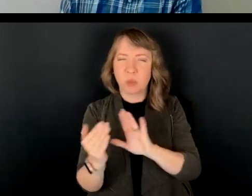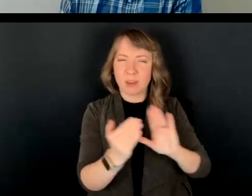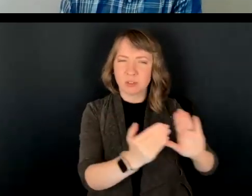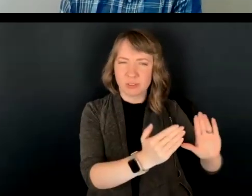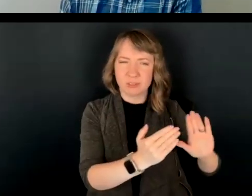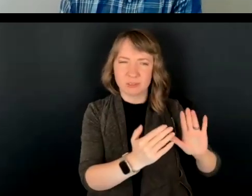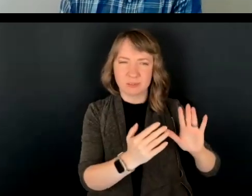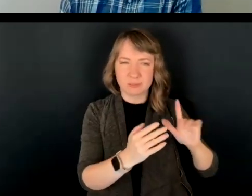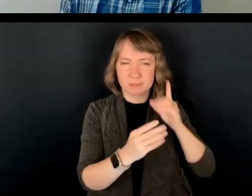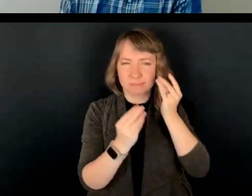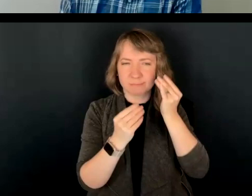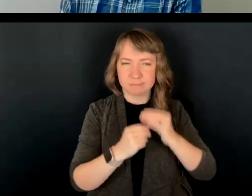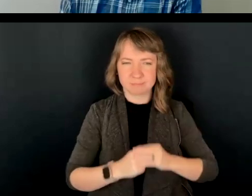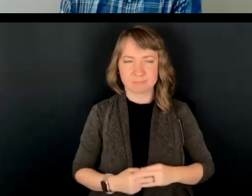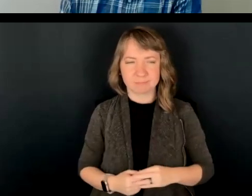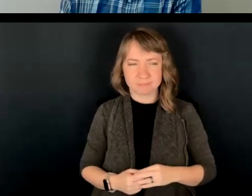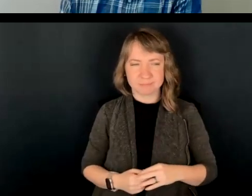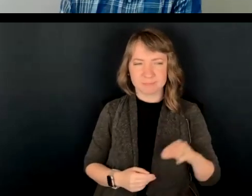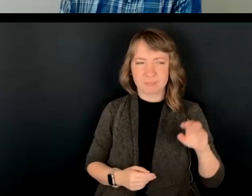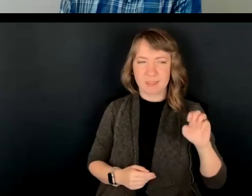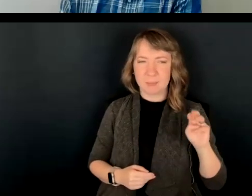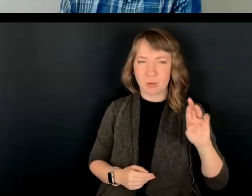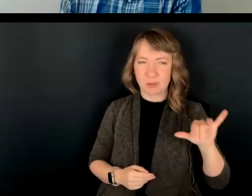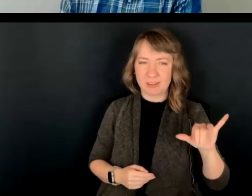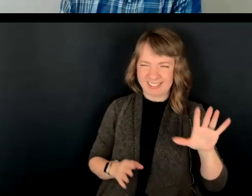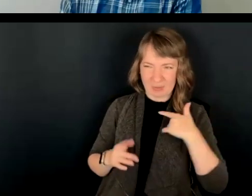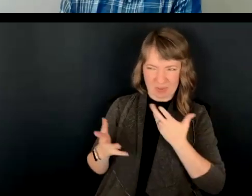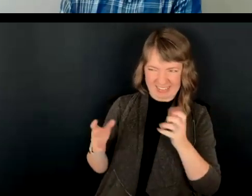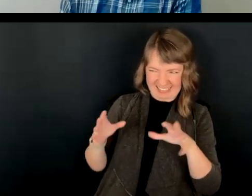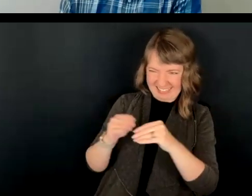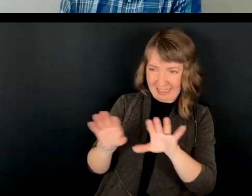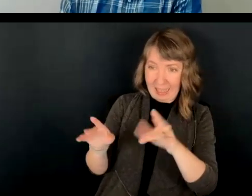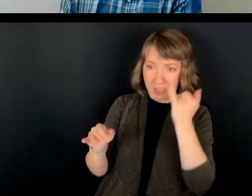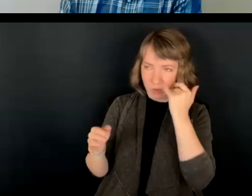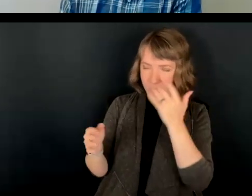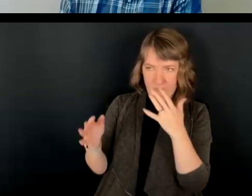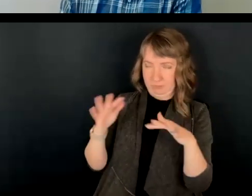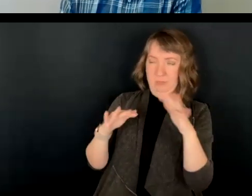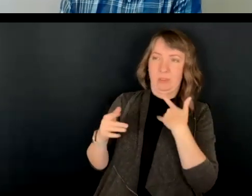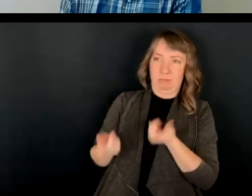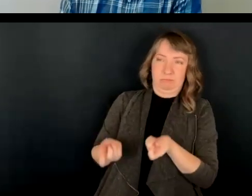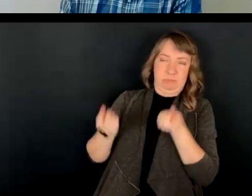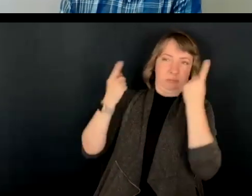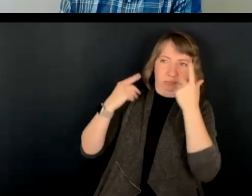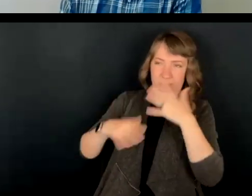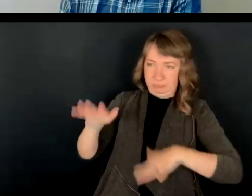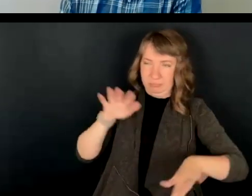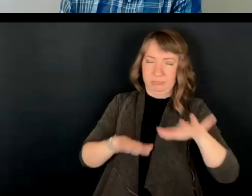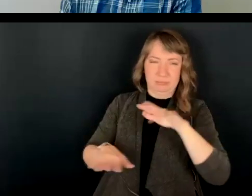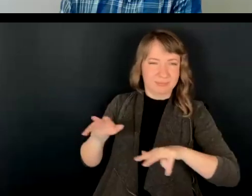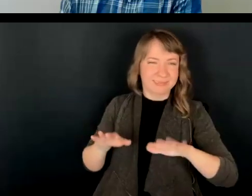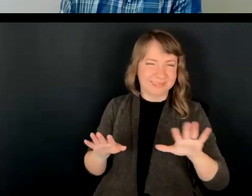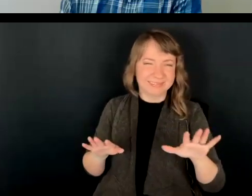I just want to jump in. If your head is spinning on all of this stuff, we as